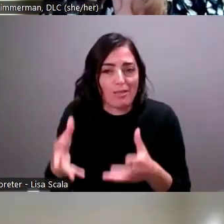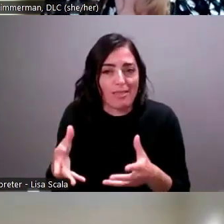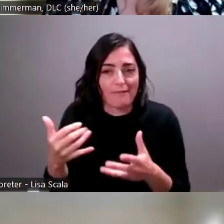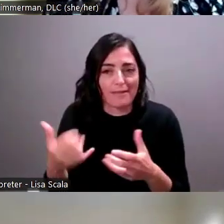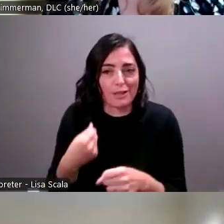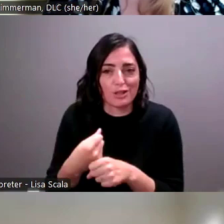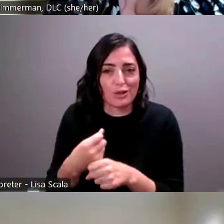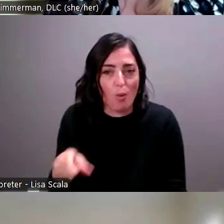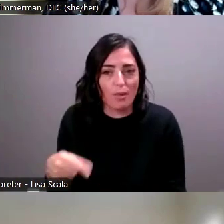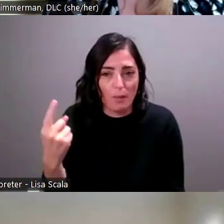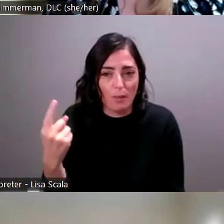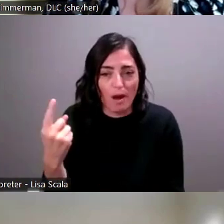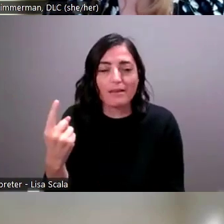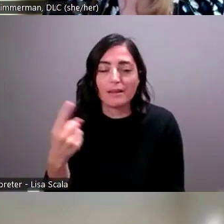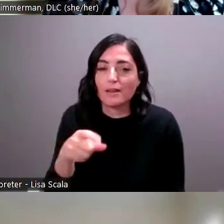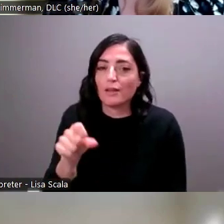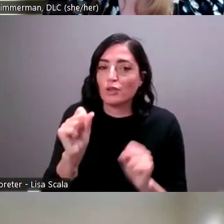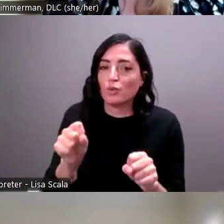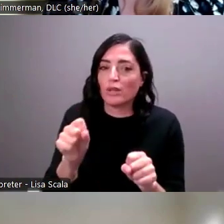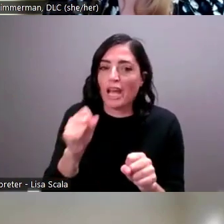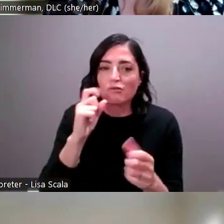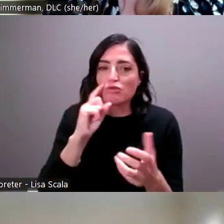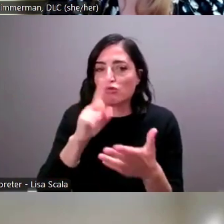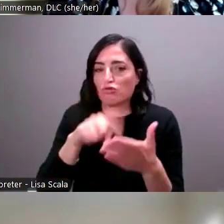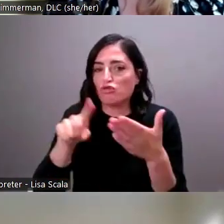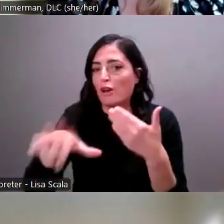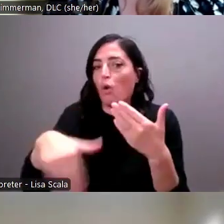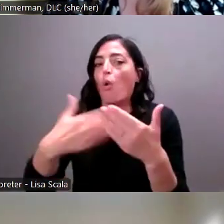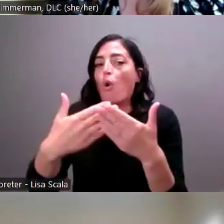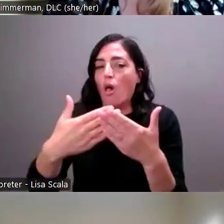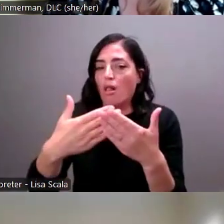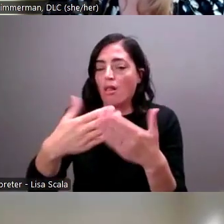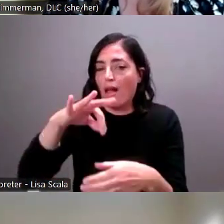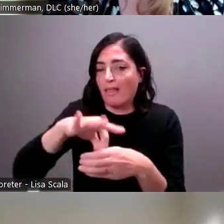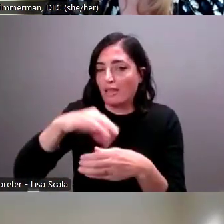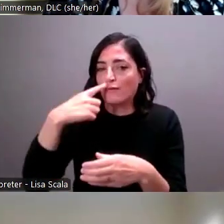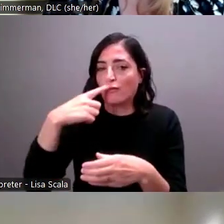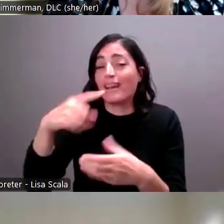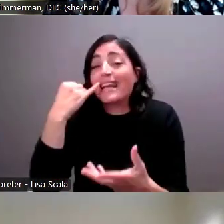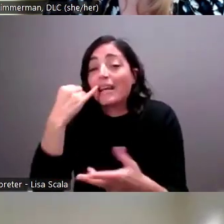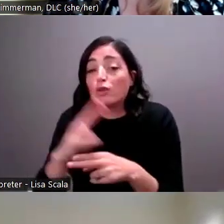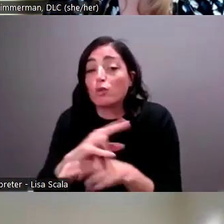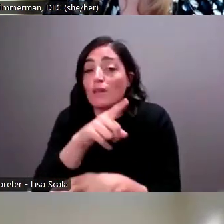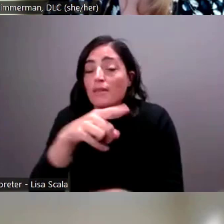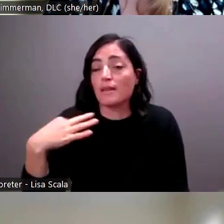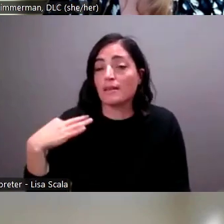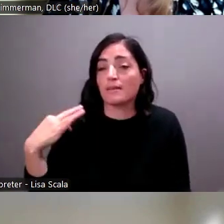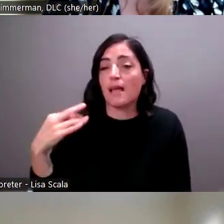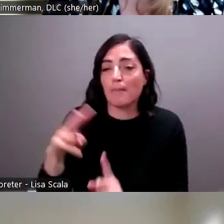year, so you could just check all elections this year if you were using this application.